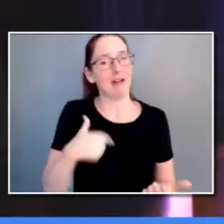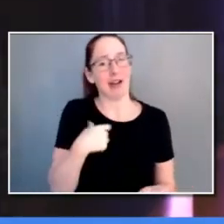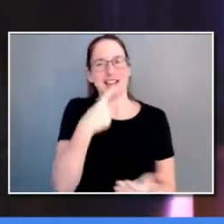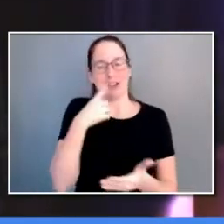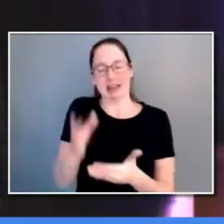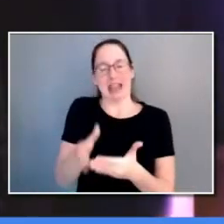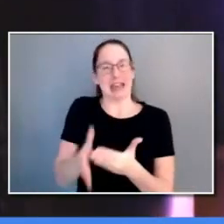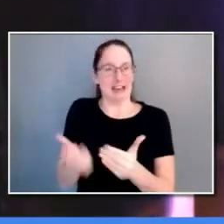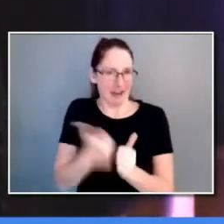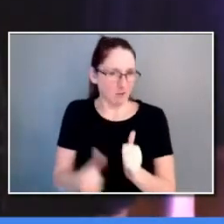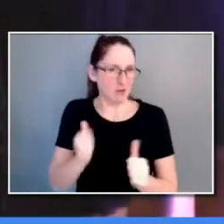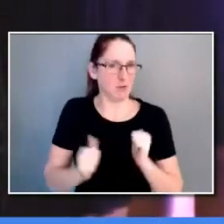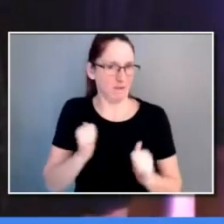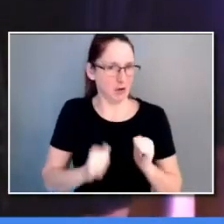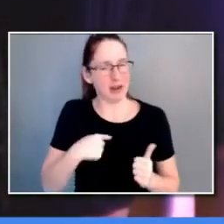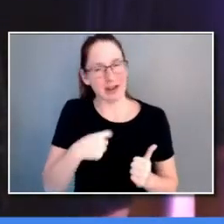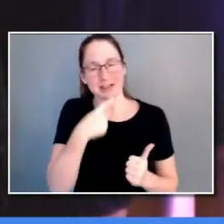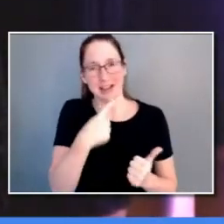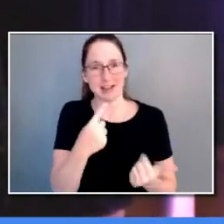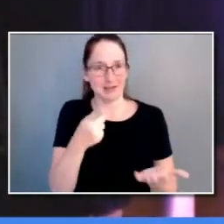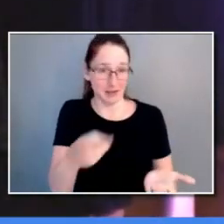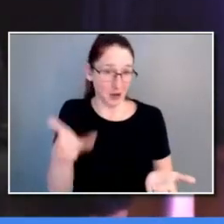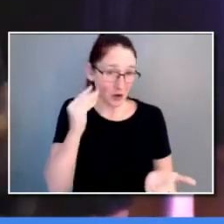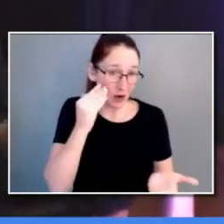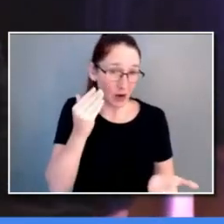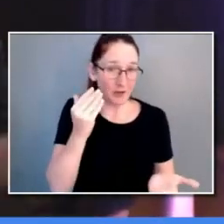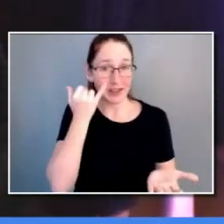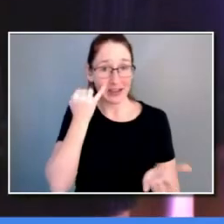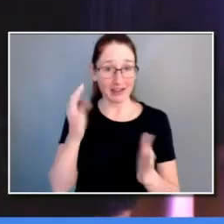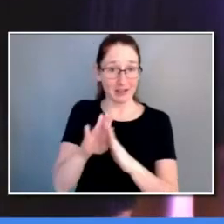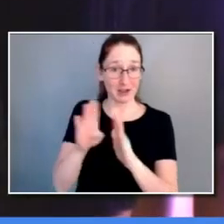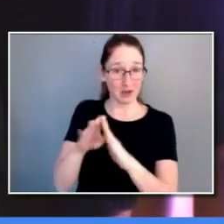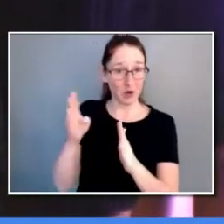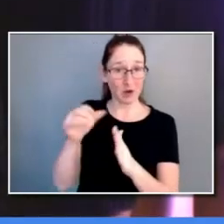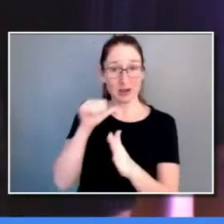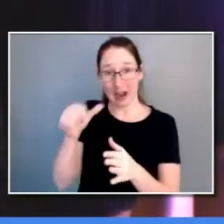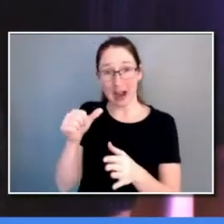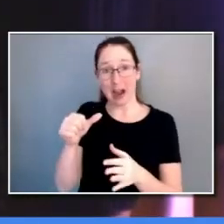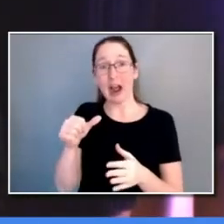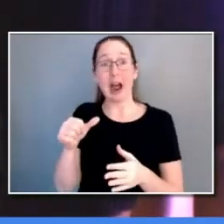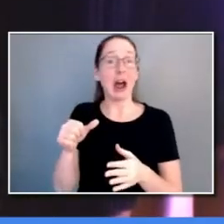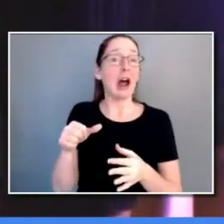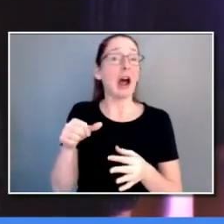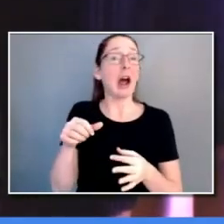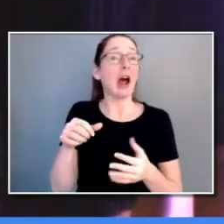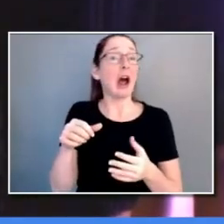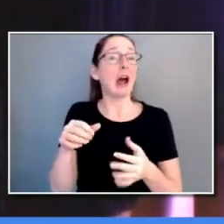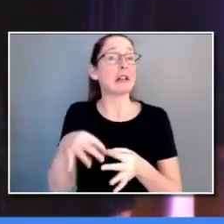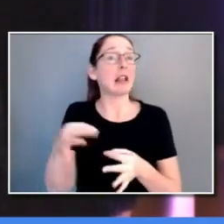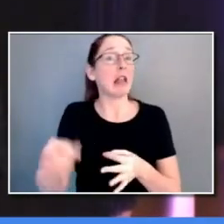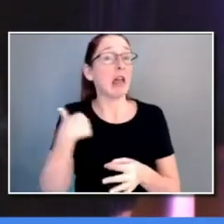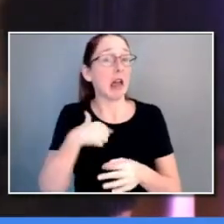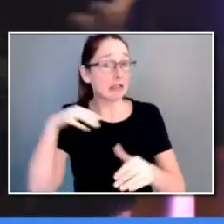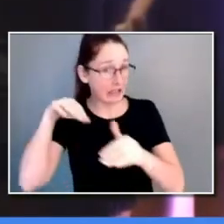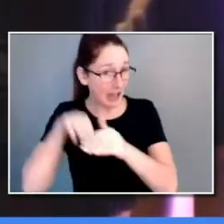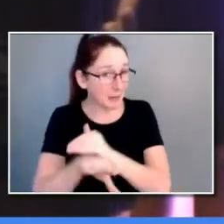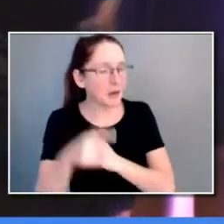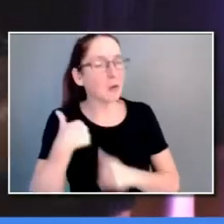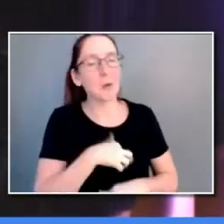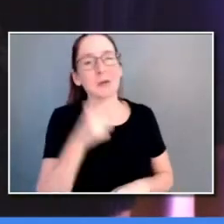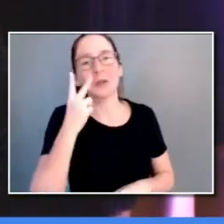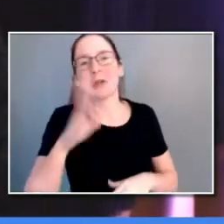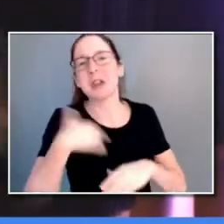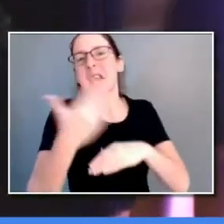every performance. Well, if the Lord doesn't delay his coming, well, we'll see you next year after this event. But for the rest of this